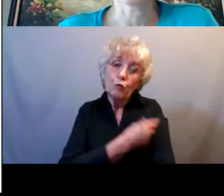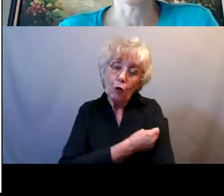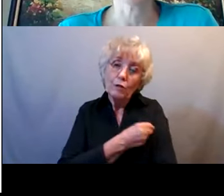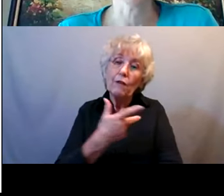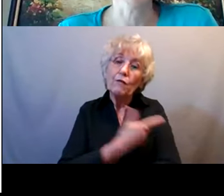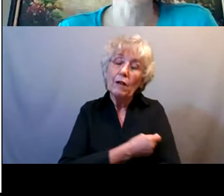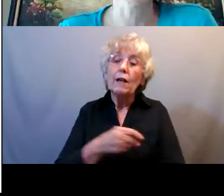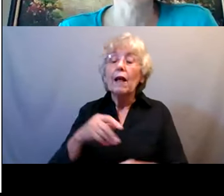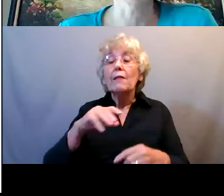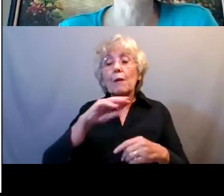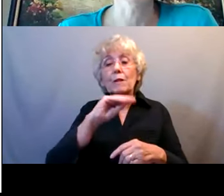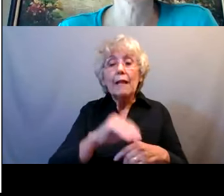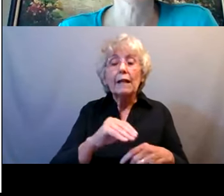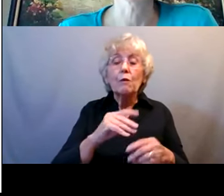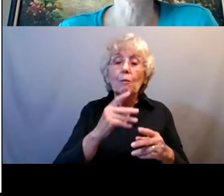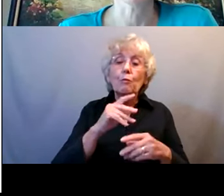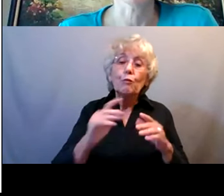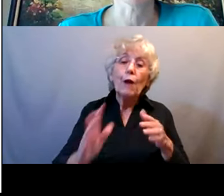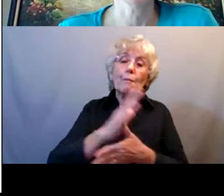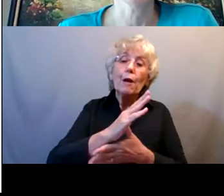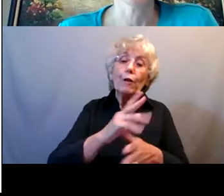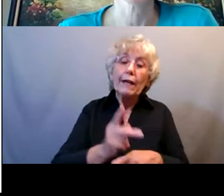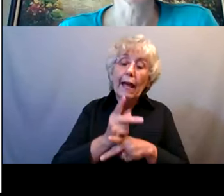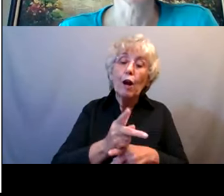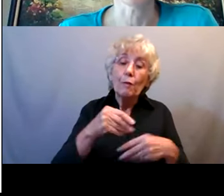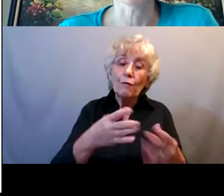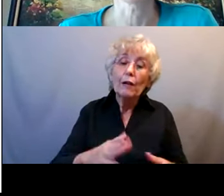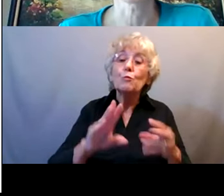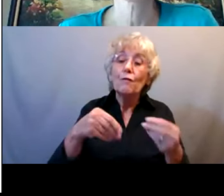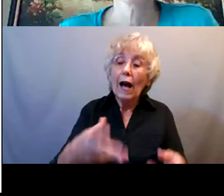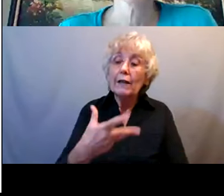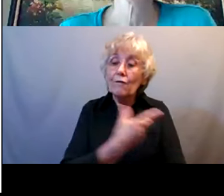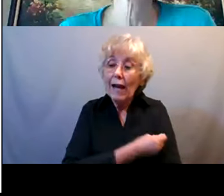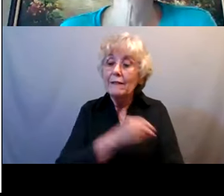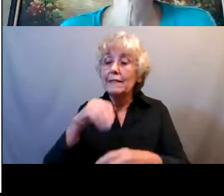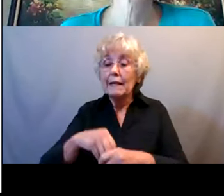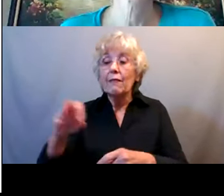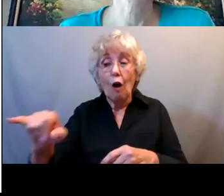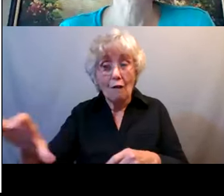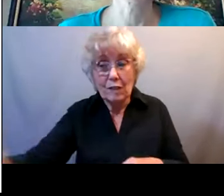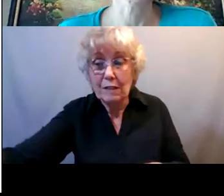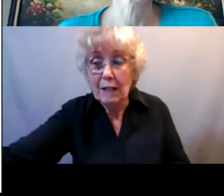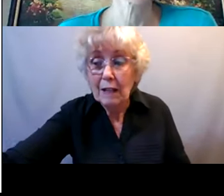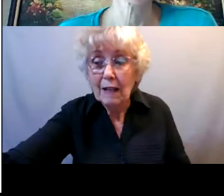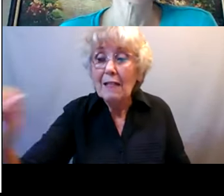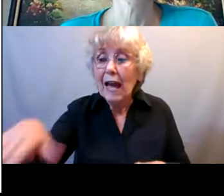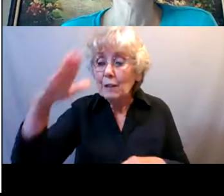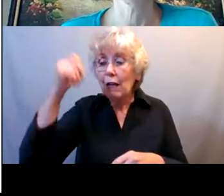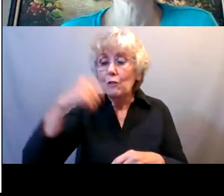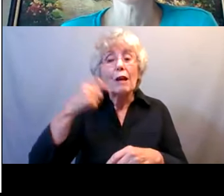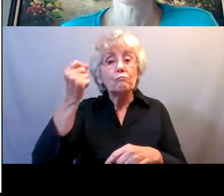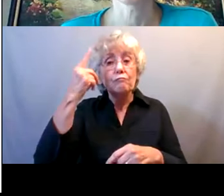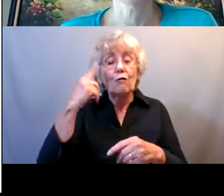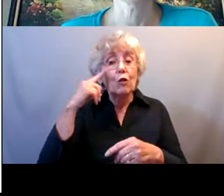of primary care providers in the managed care plans network providing vaccine in their office. And this is because we've realized, you know, for some people,